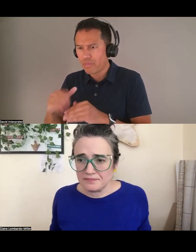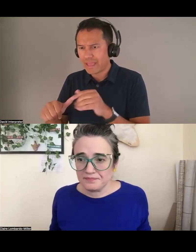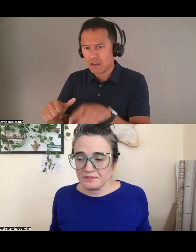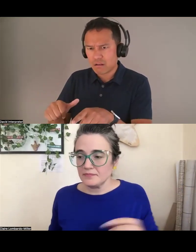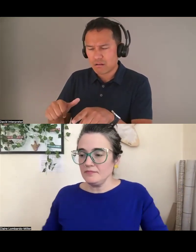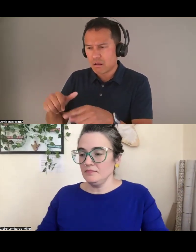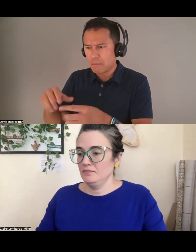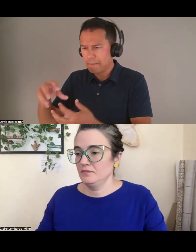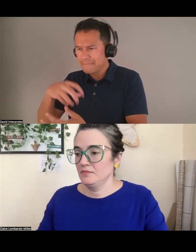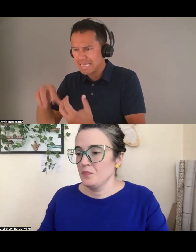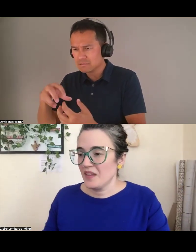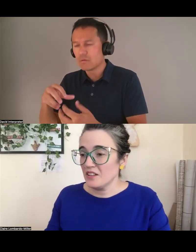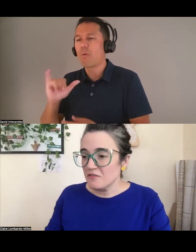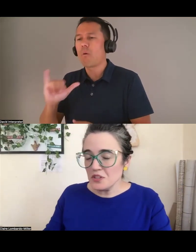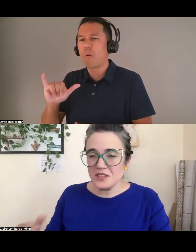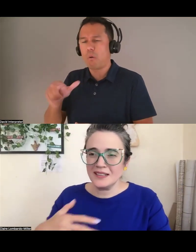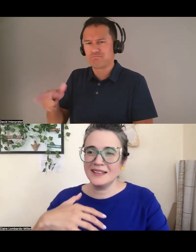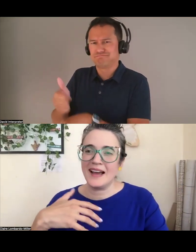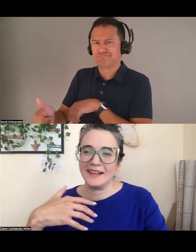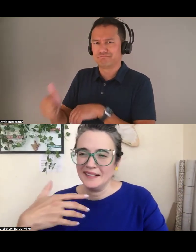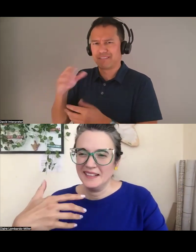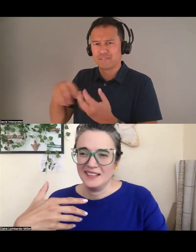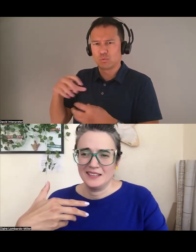confused. And unfortunately,